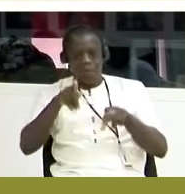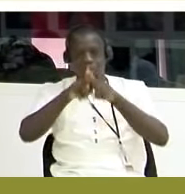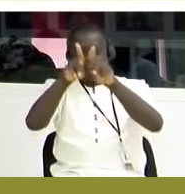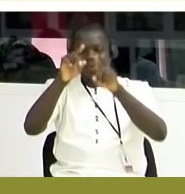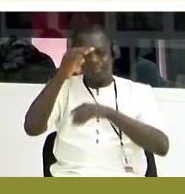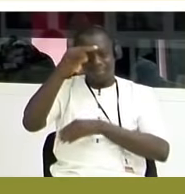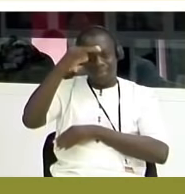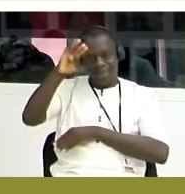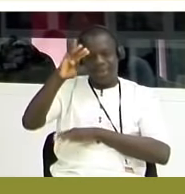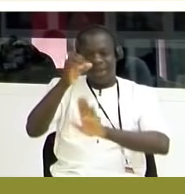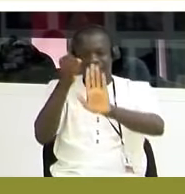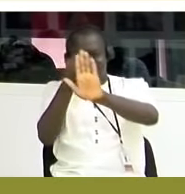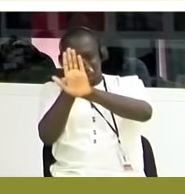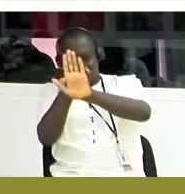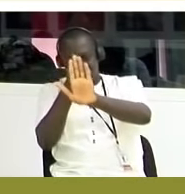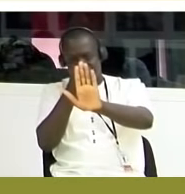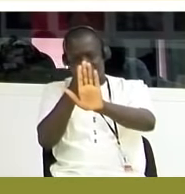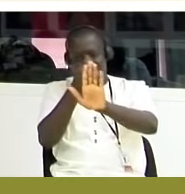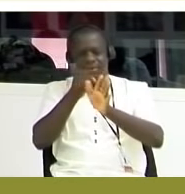Defense.